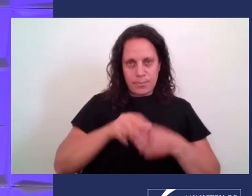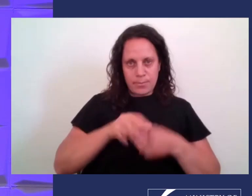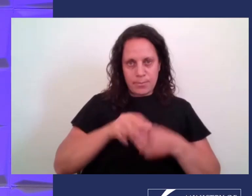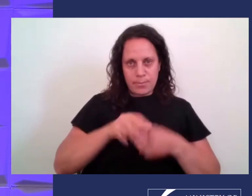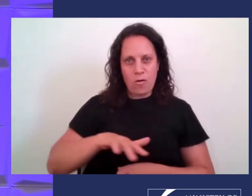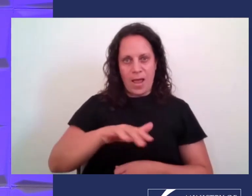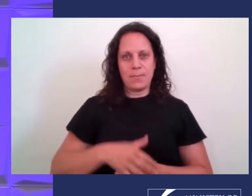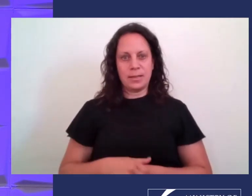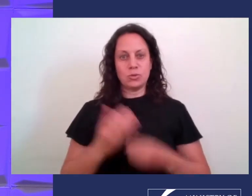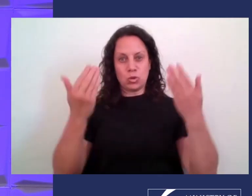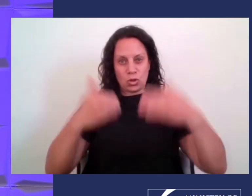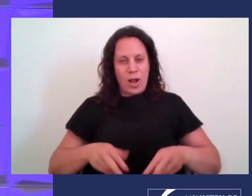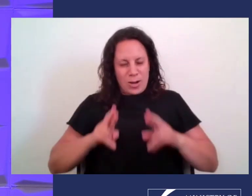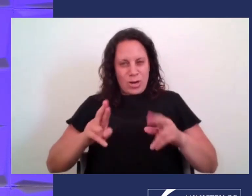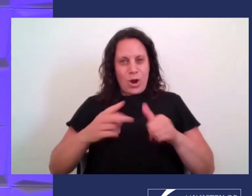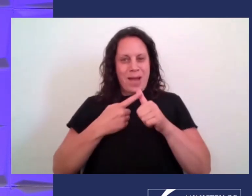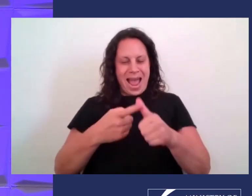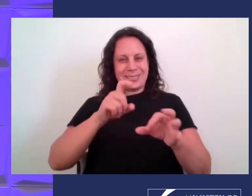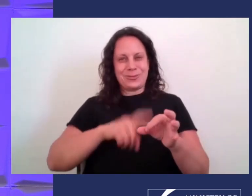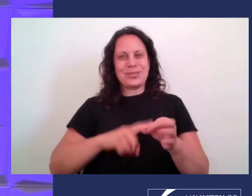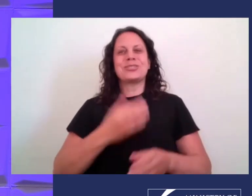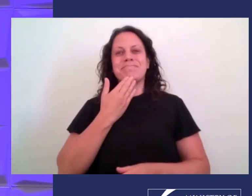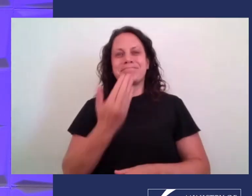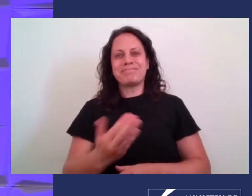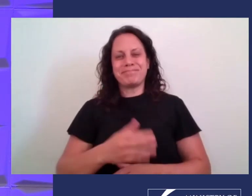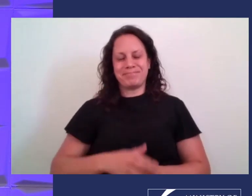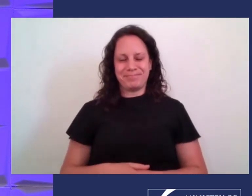questions tonight. Kia ora. Kia ora, Lily.